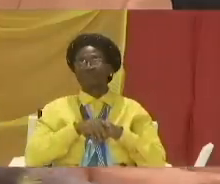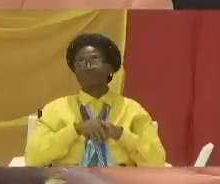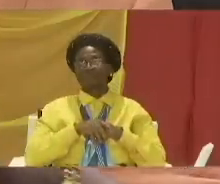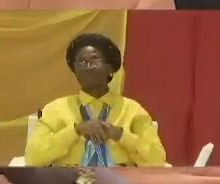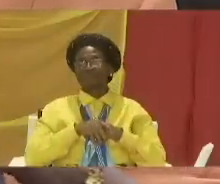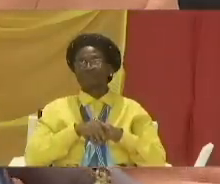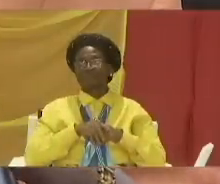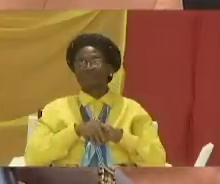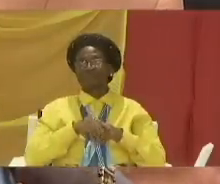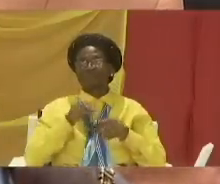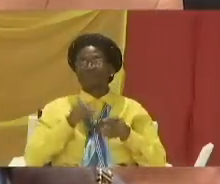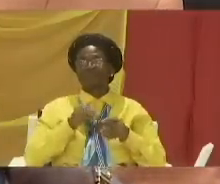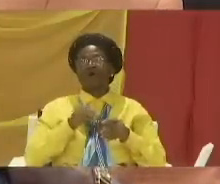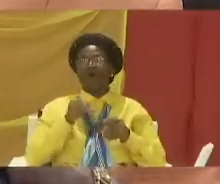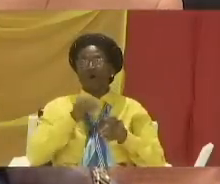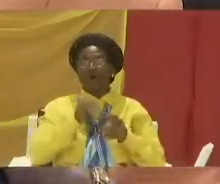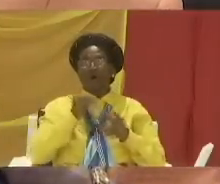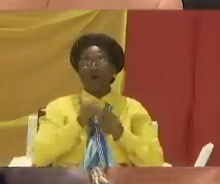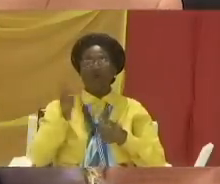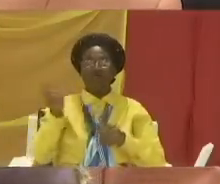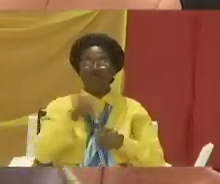Oh, you think all is well now?